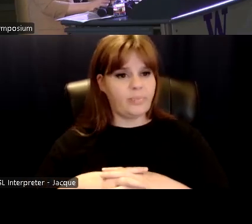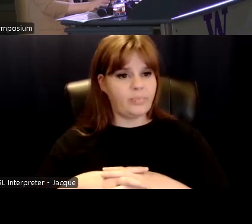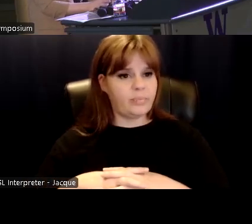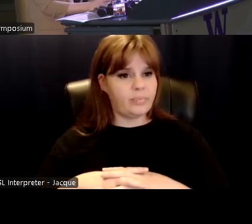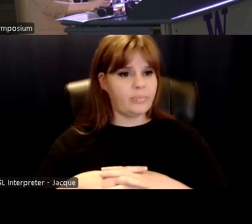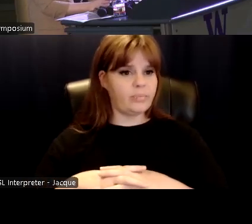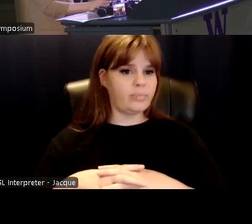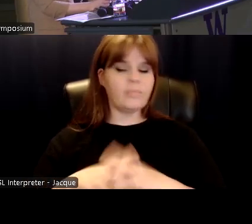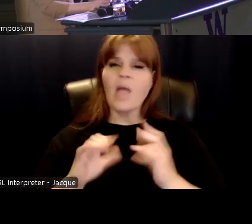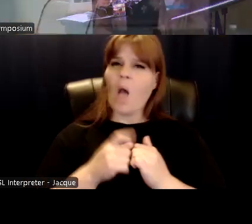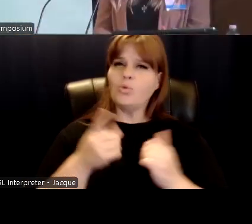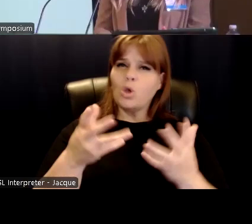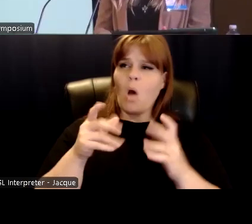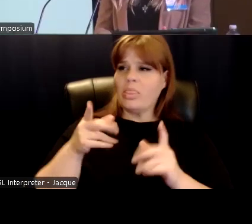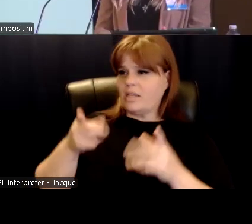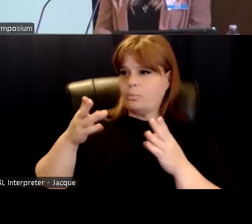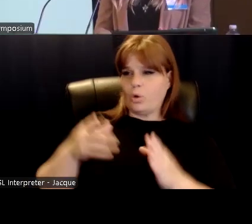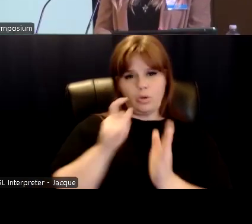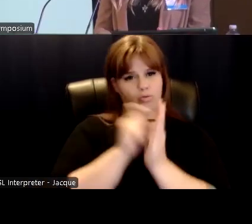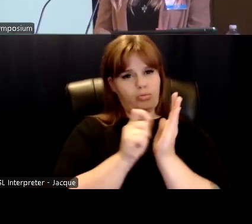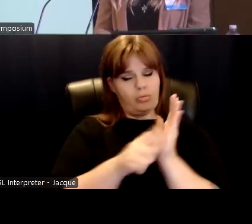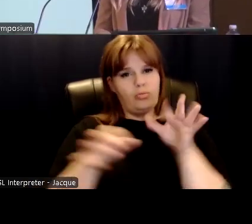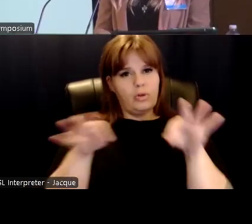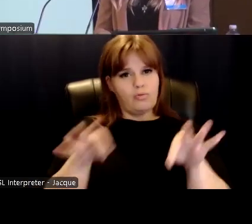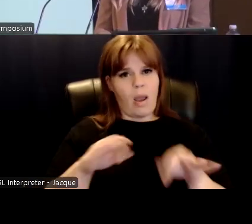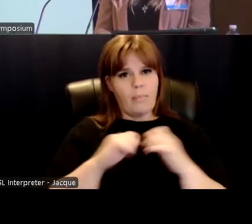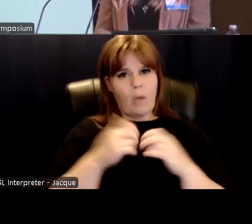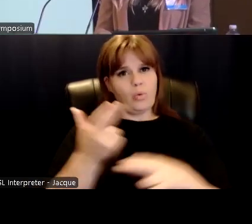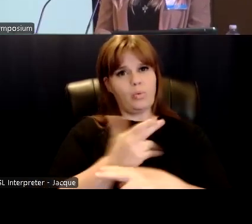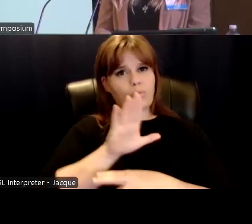want them to describe the way that you spent your time?